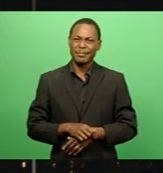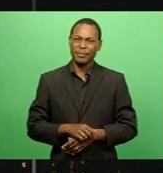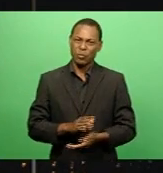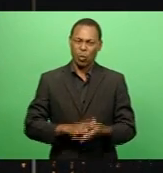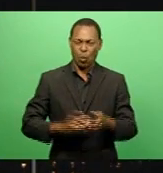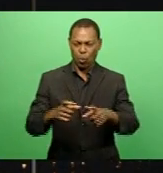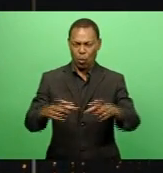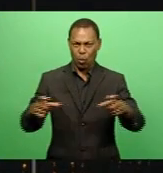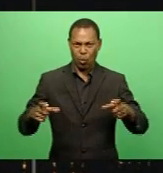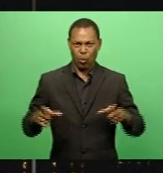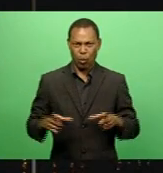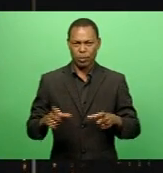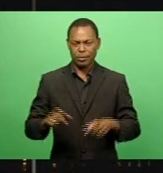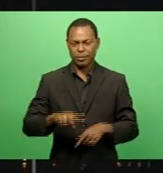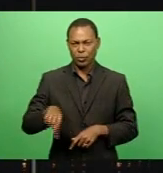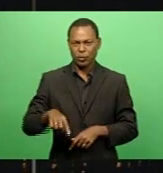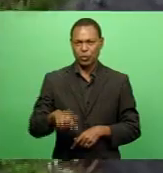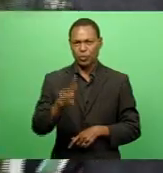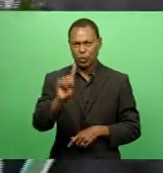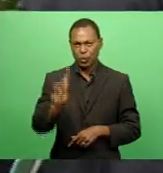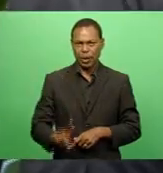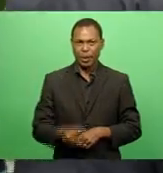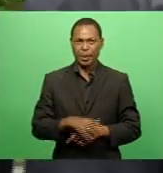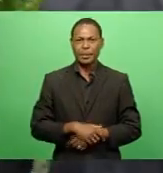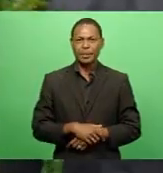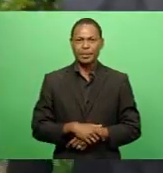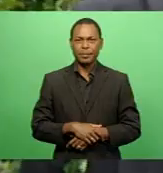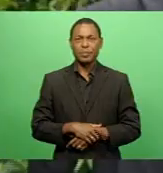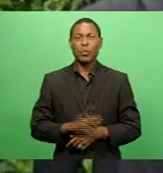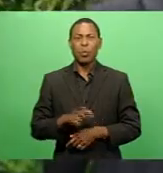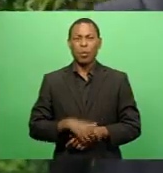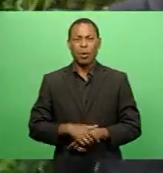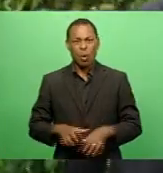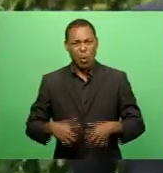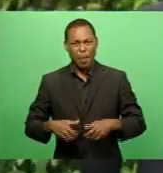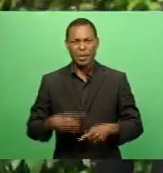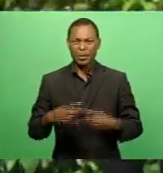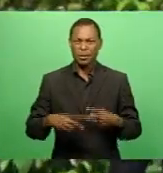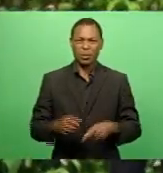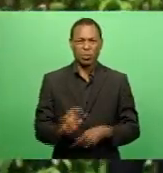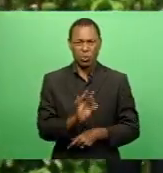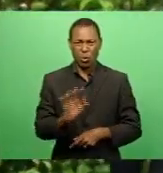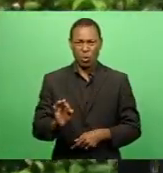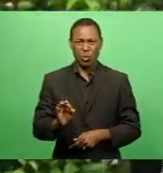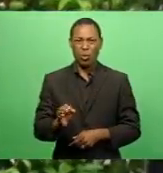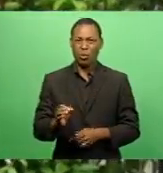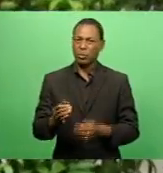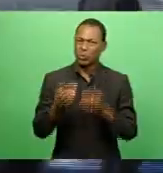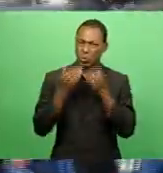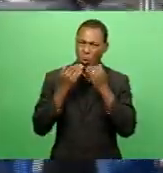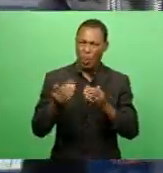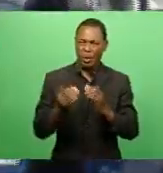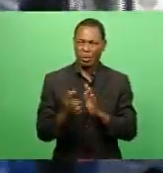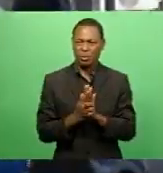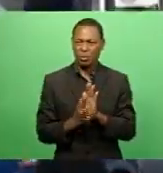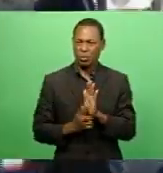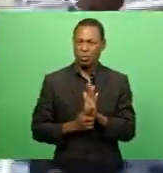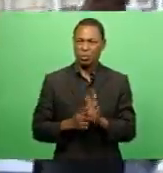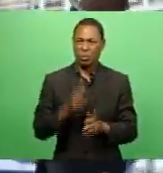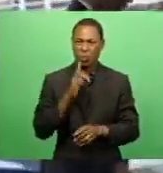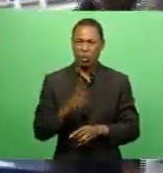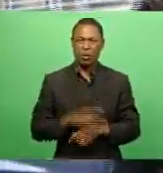established anti-corruption court in Suva today. Mara is charged with 1 count of disobedience of lawful order and 1 count of giving